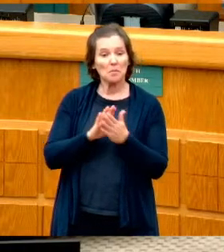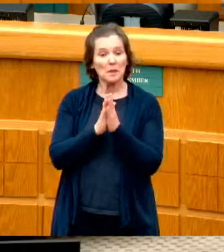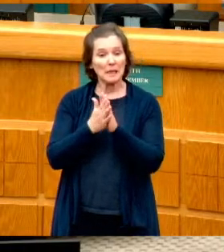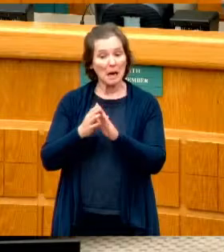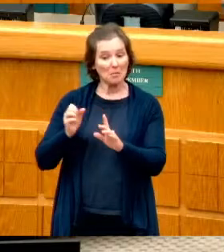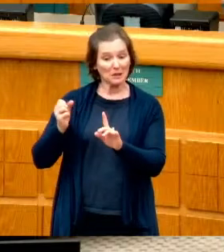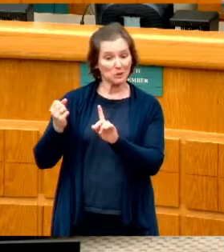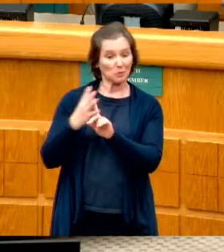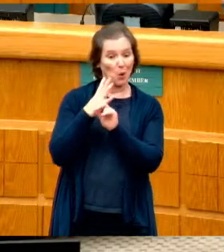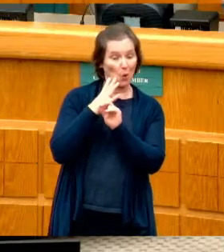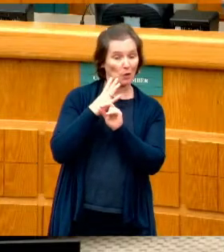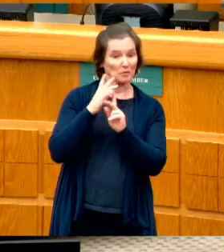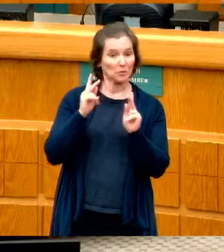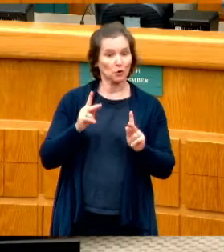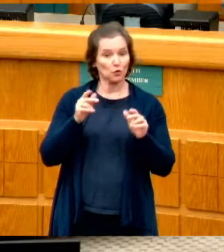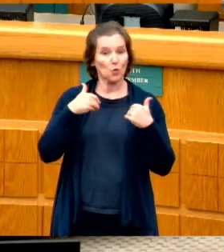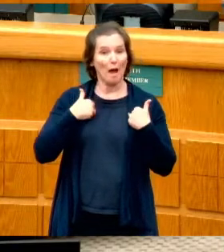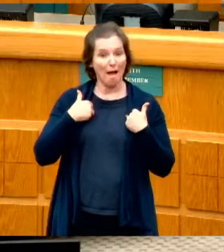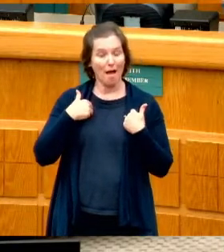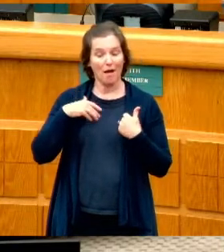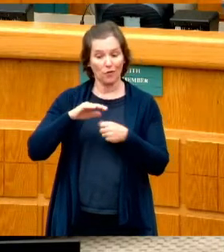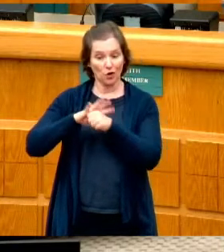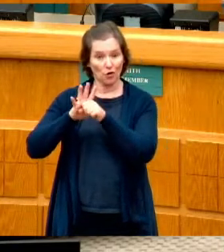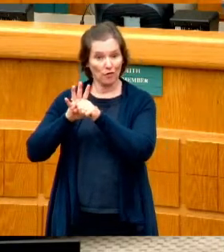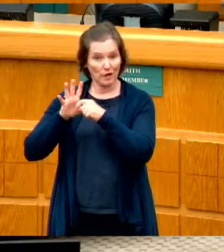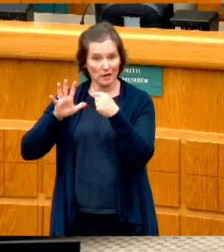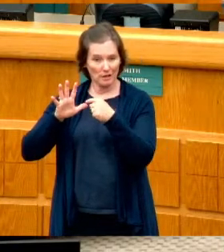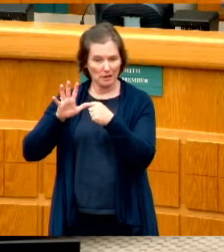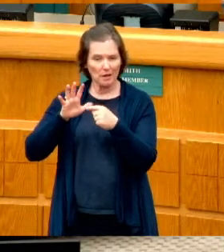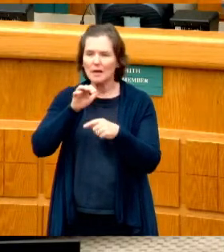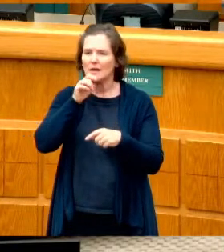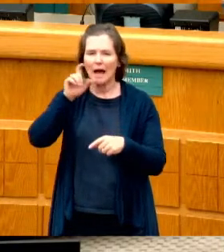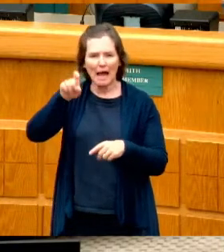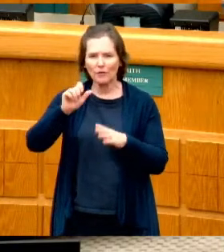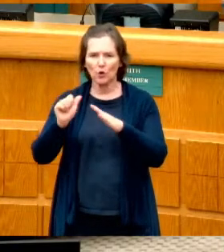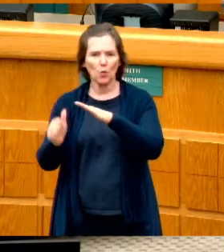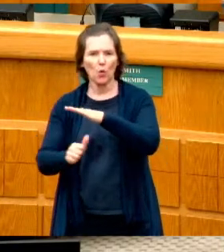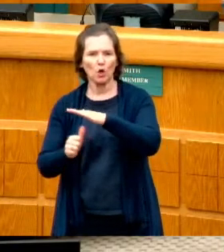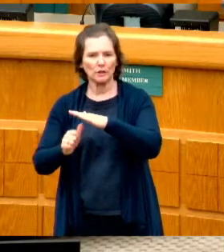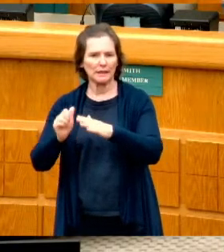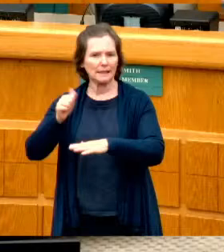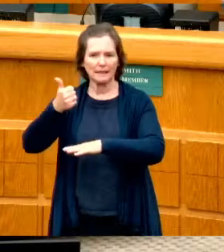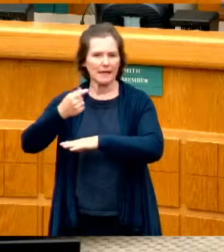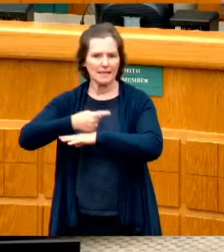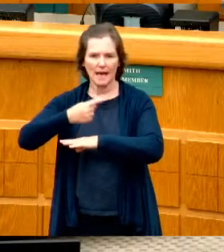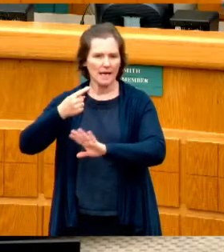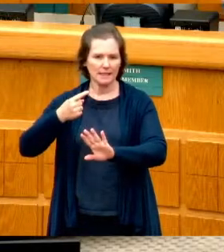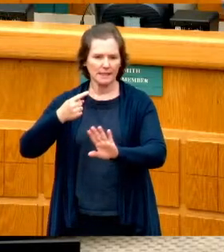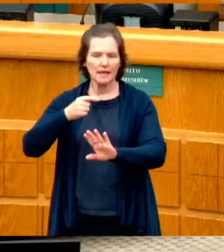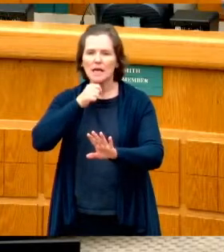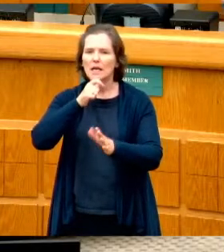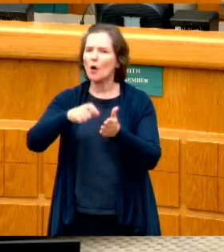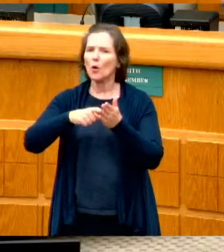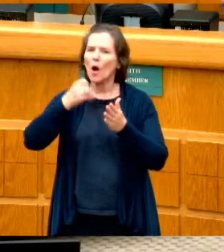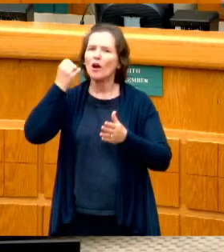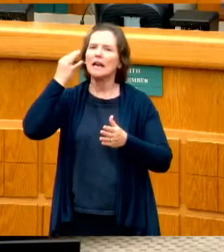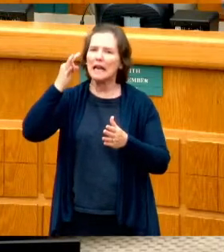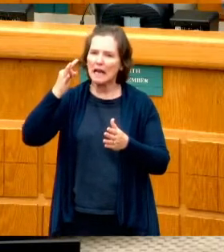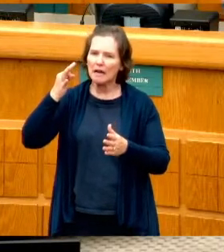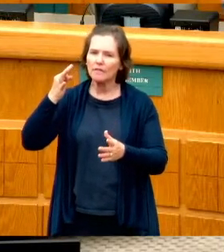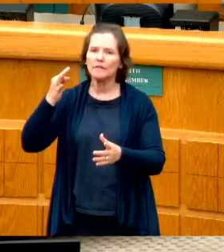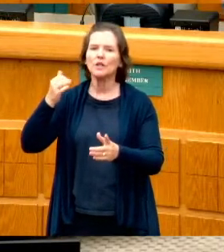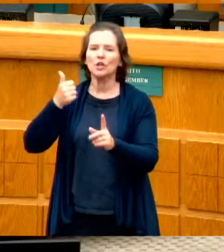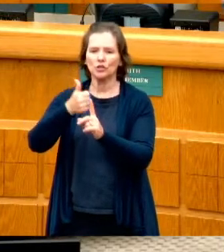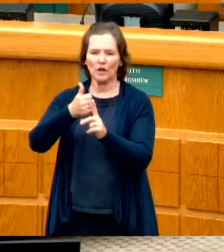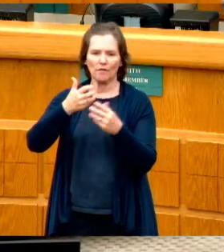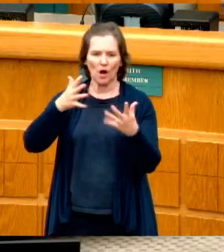to quarantine any longer. So we used to say quarantine for at least 10 days. No longer have to do that. You just self-monitor, make sure you're not